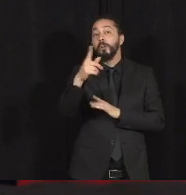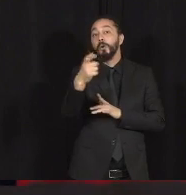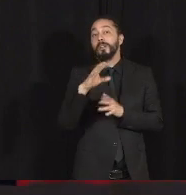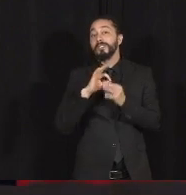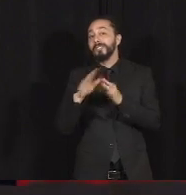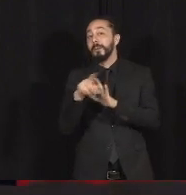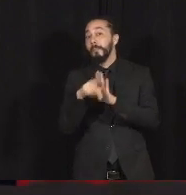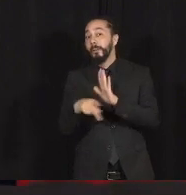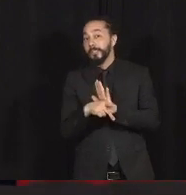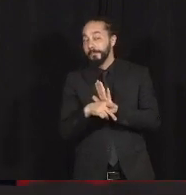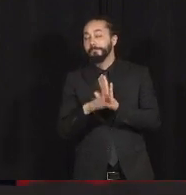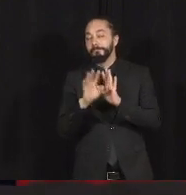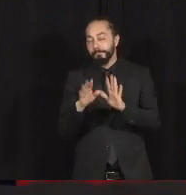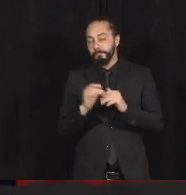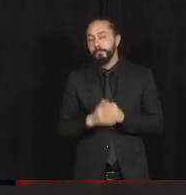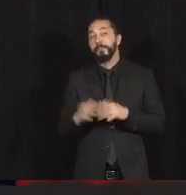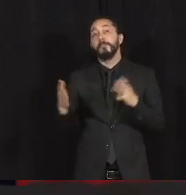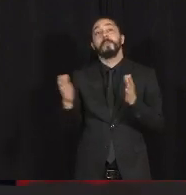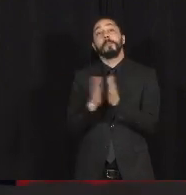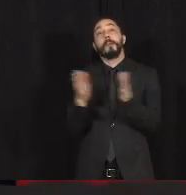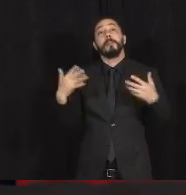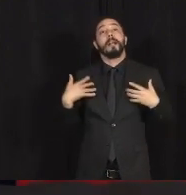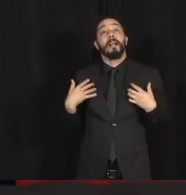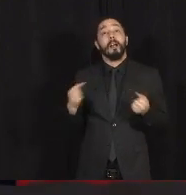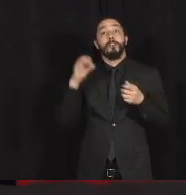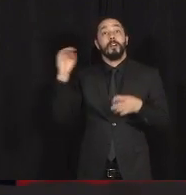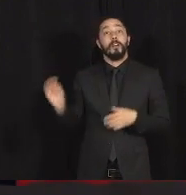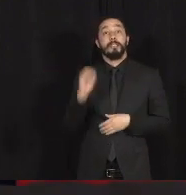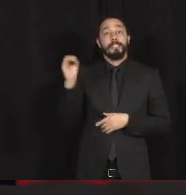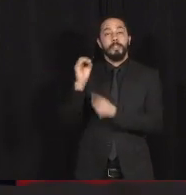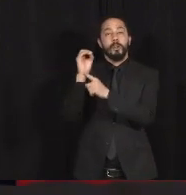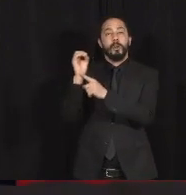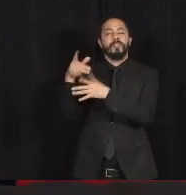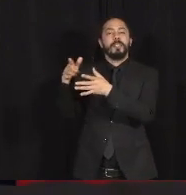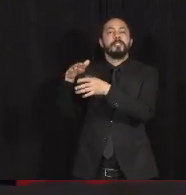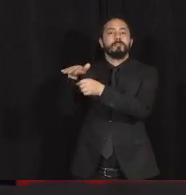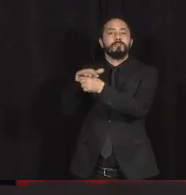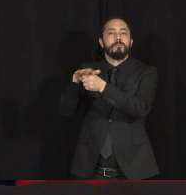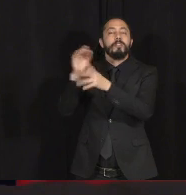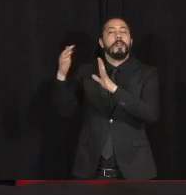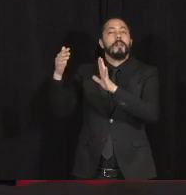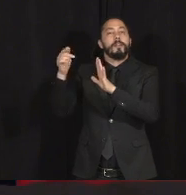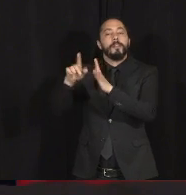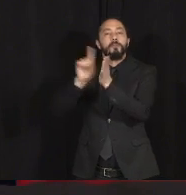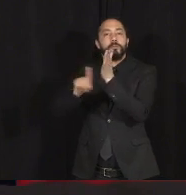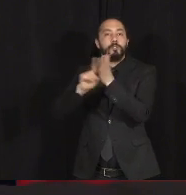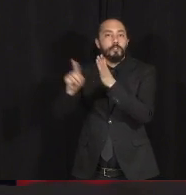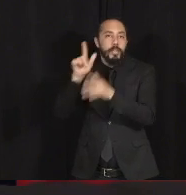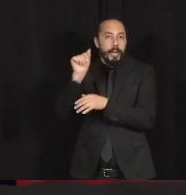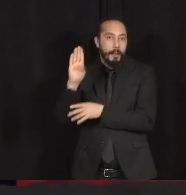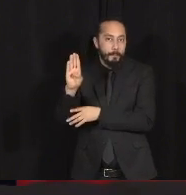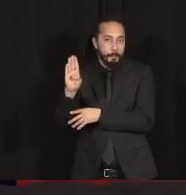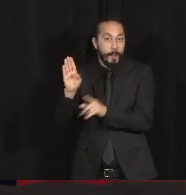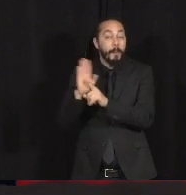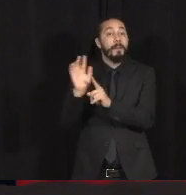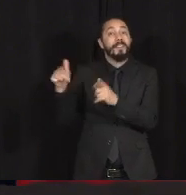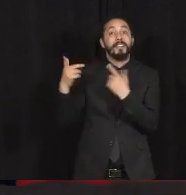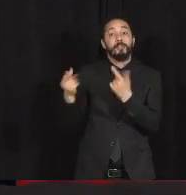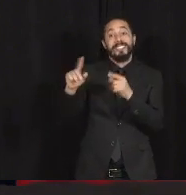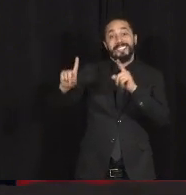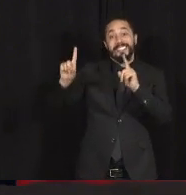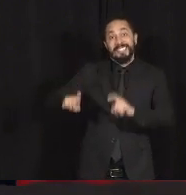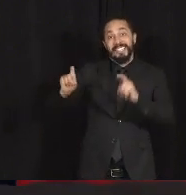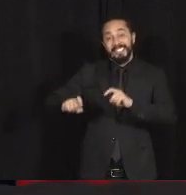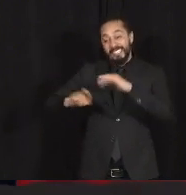as the regional reference lab, has ramped up its testing capacity considerably. But this is